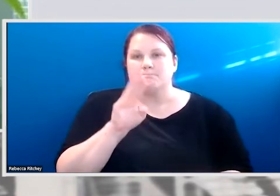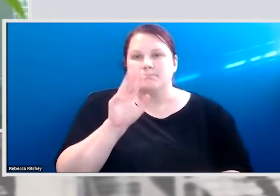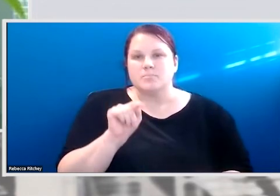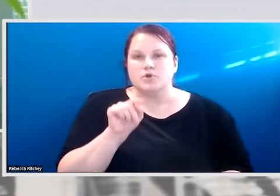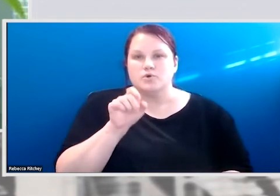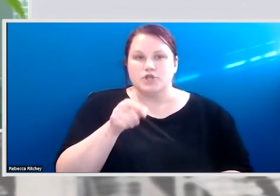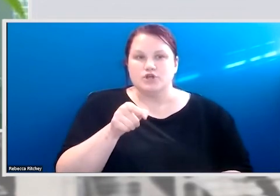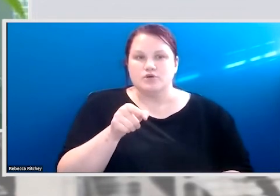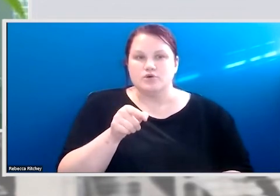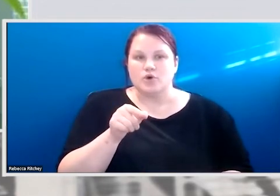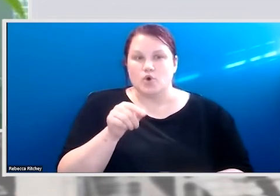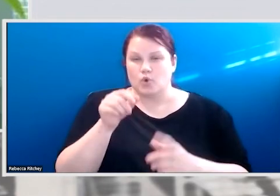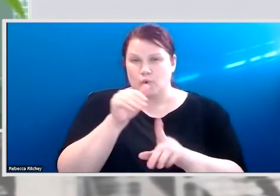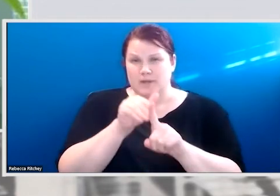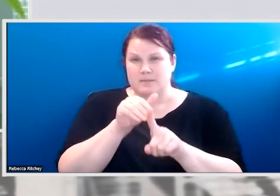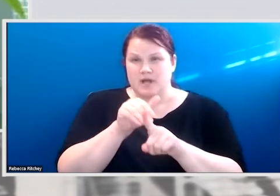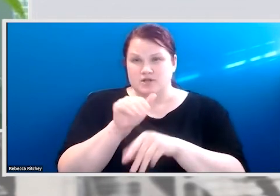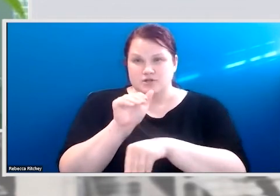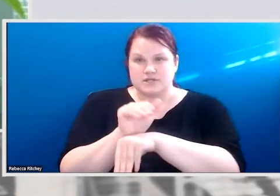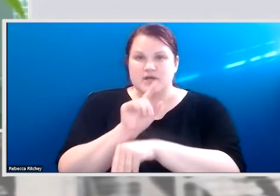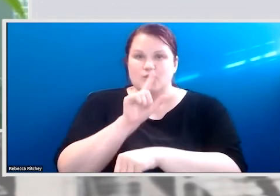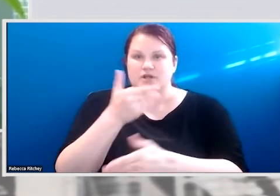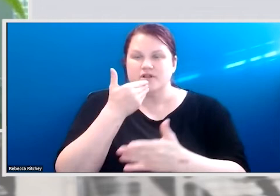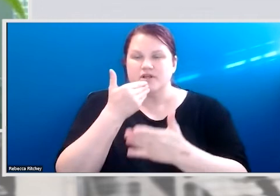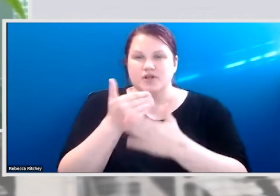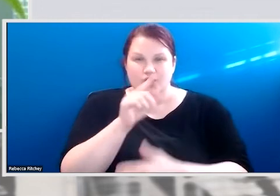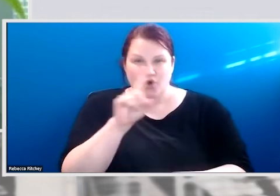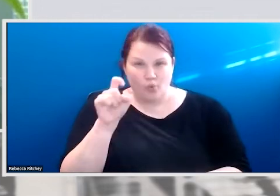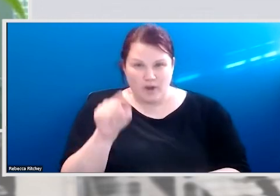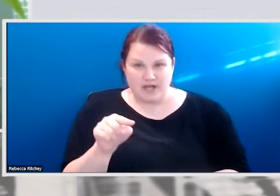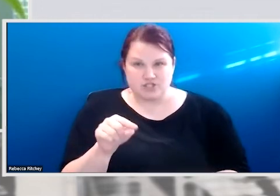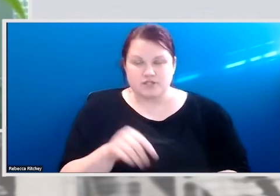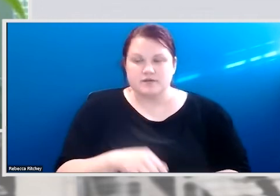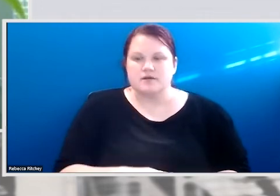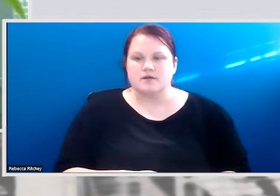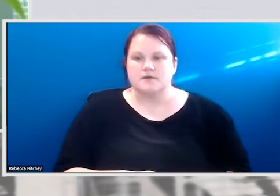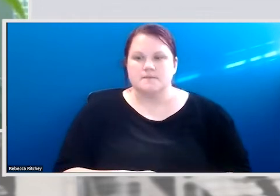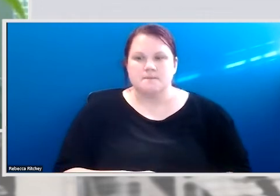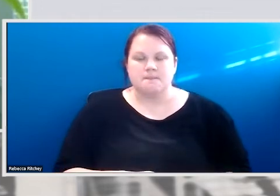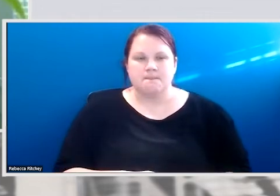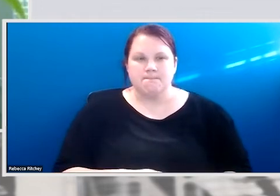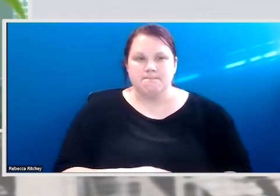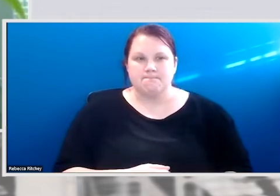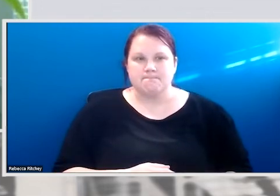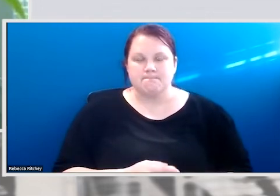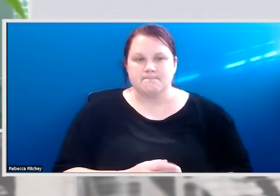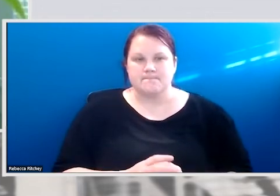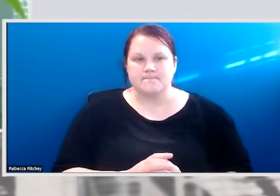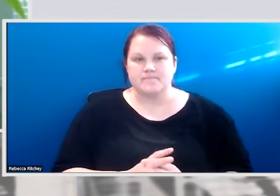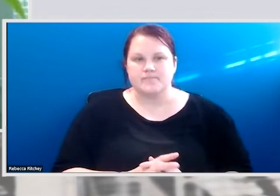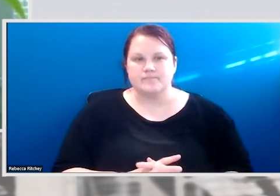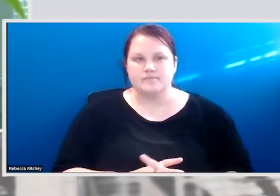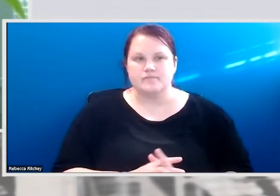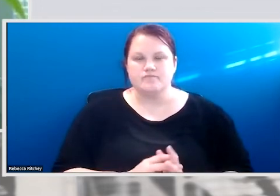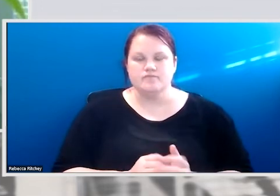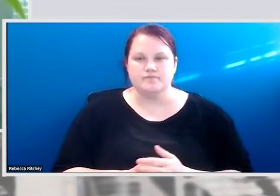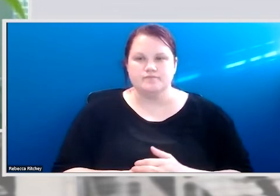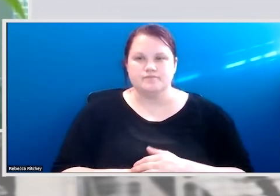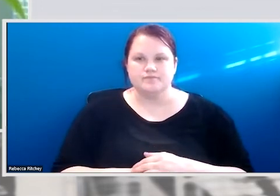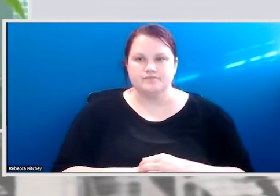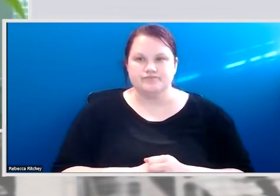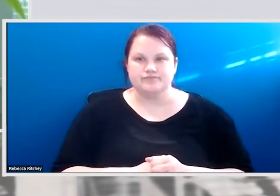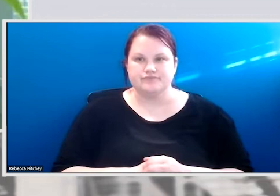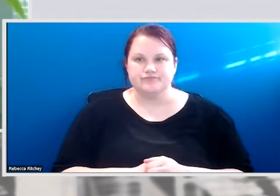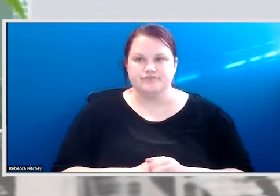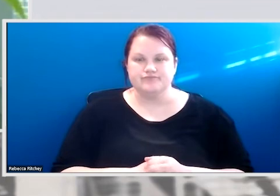reminder tonight, so there's a really good question that was, sorry, I'm trying to get back to my,